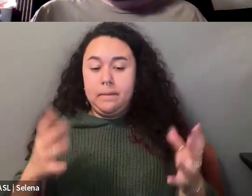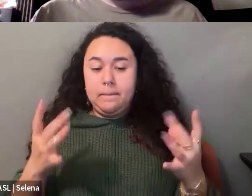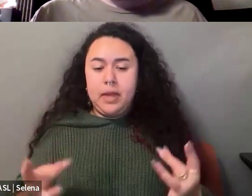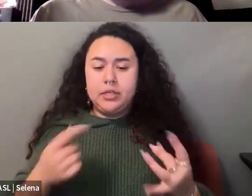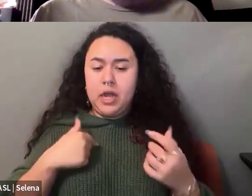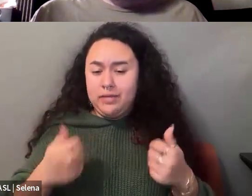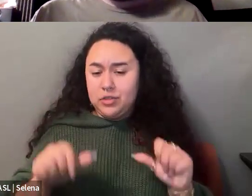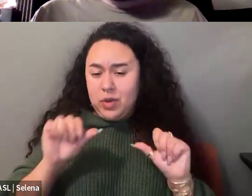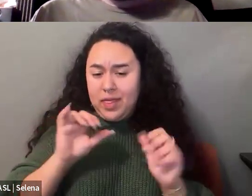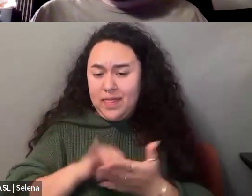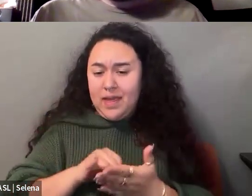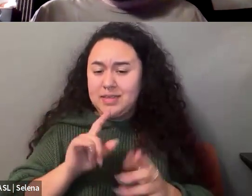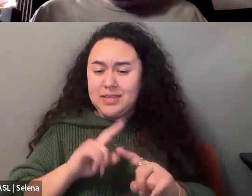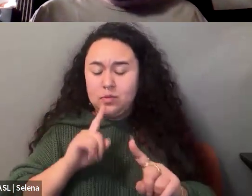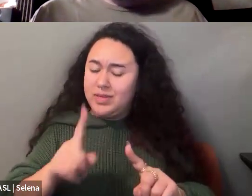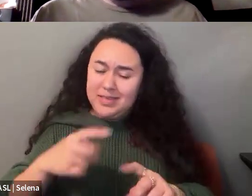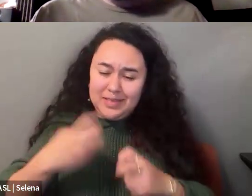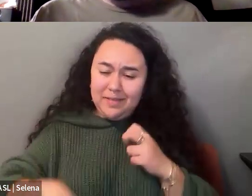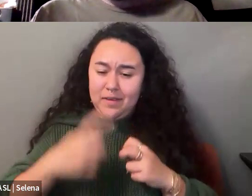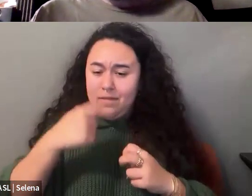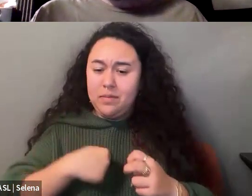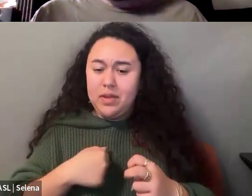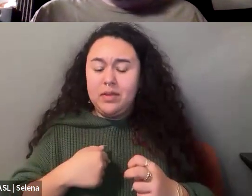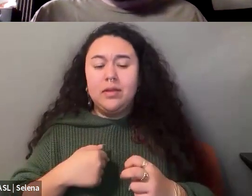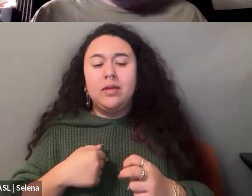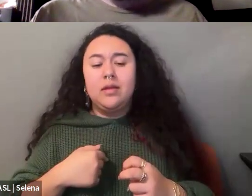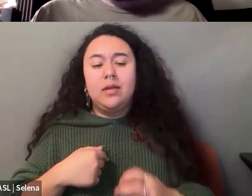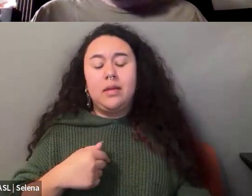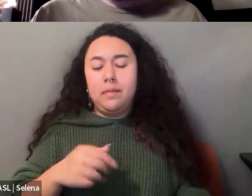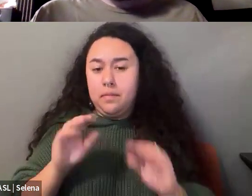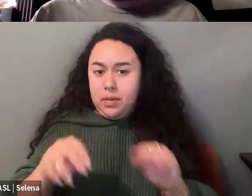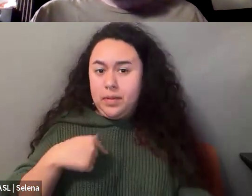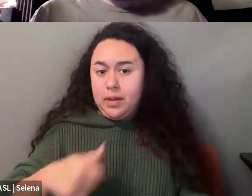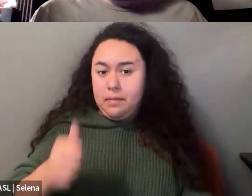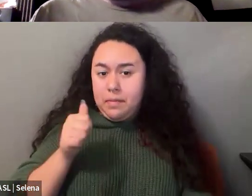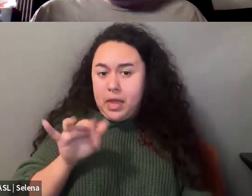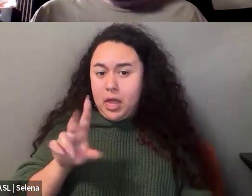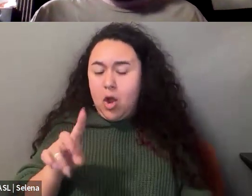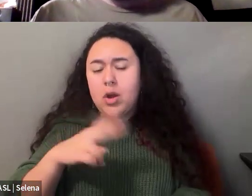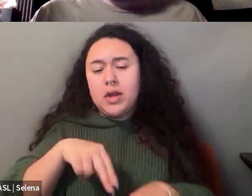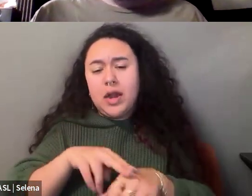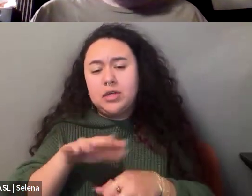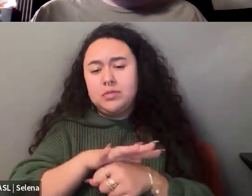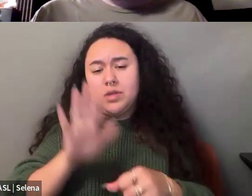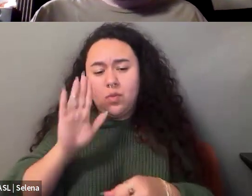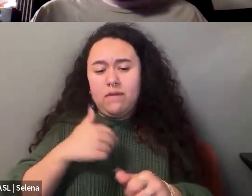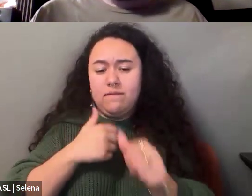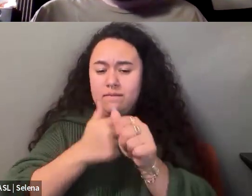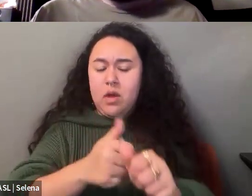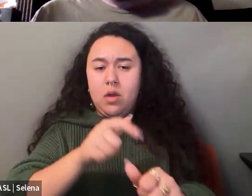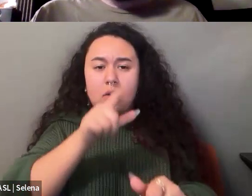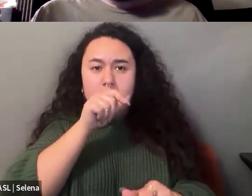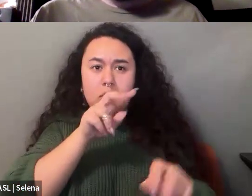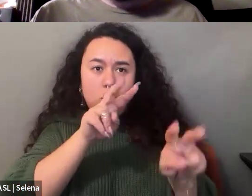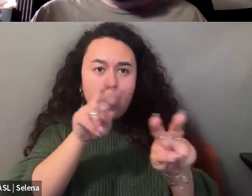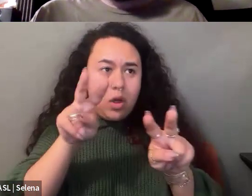meditation, I've tried it. It's very difficult, but you put me in a backyard or in a natural space, I will follow a bird and my mind will